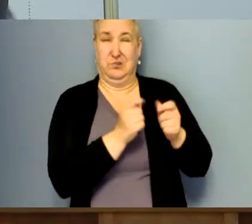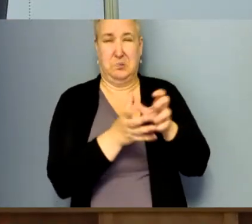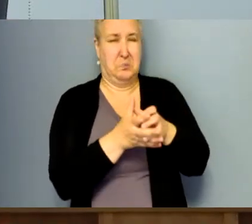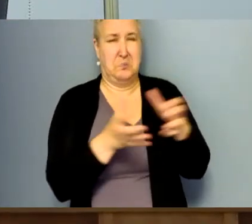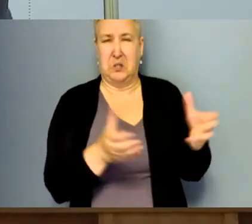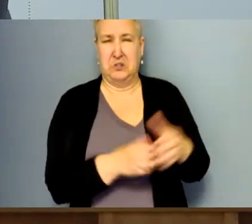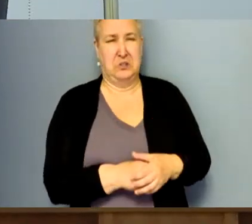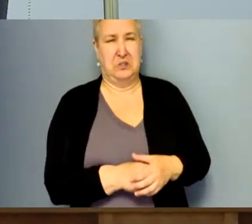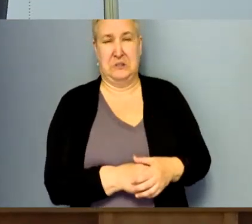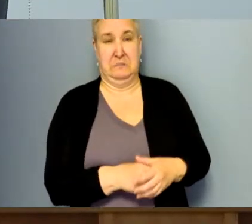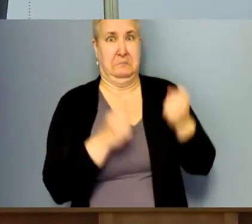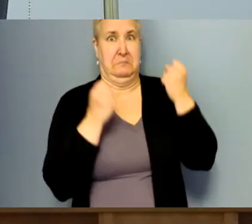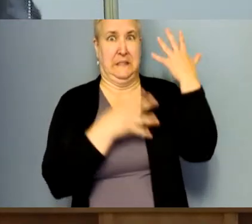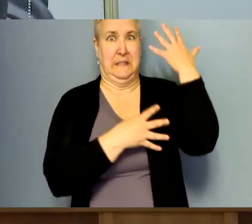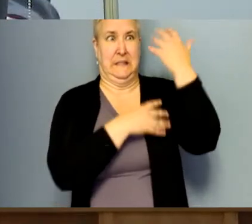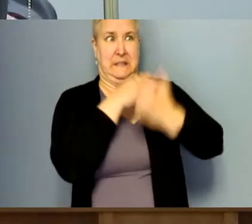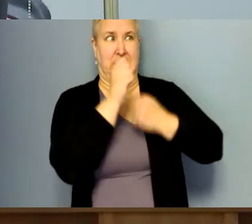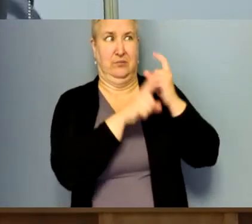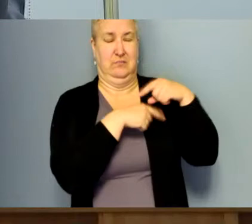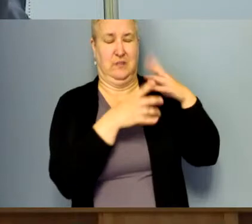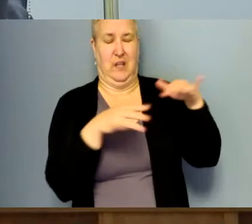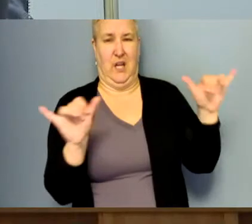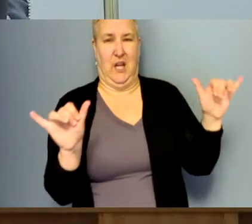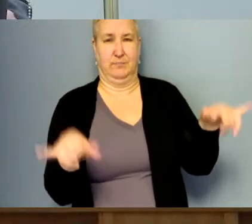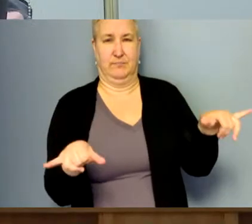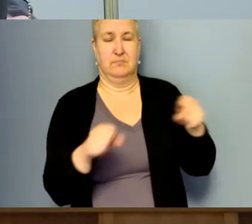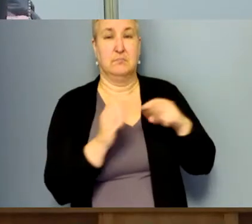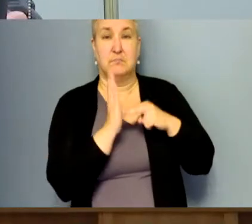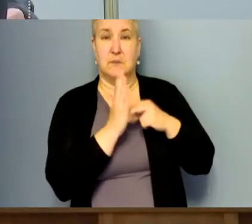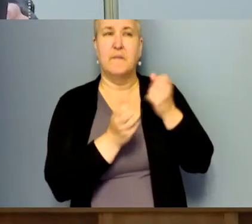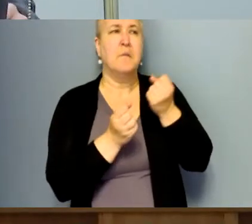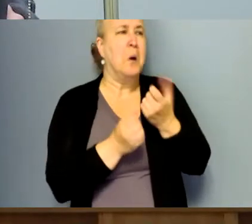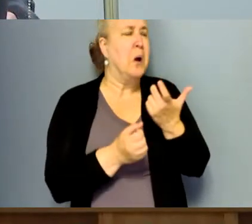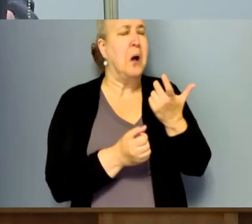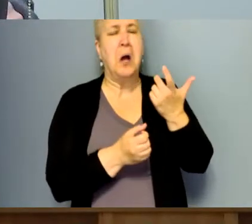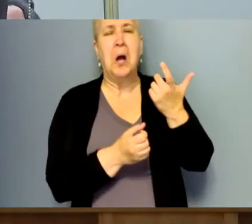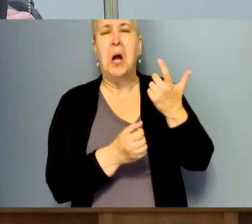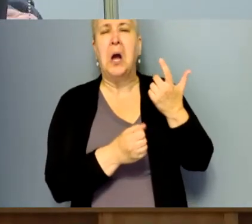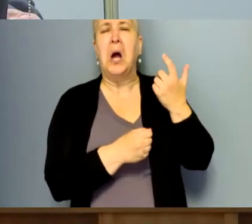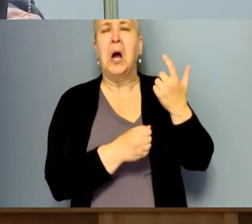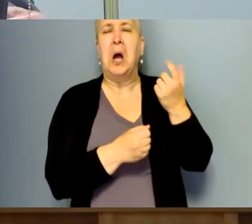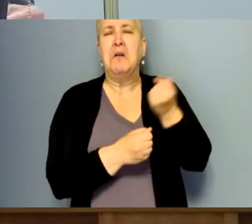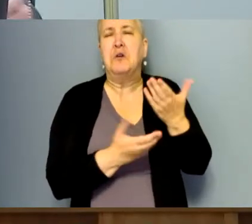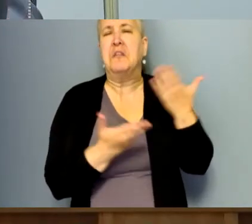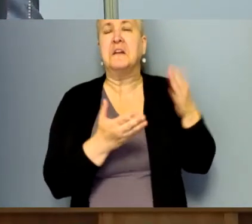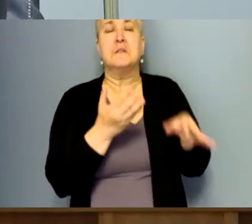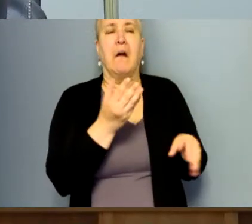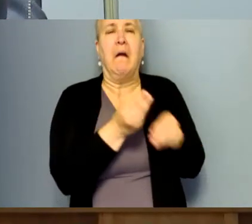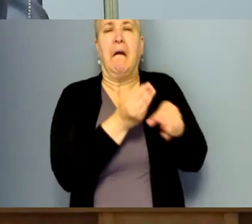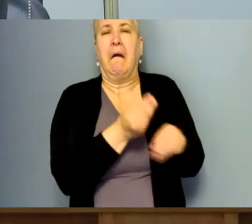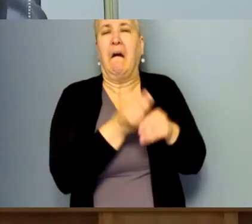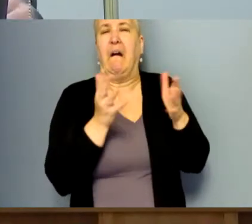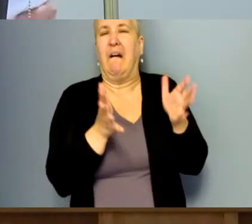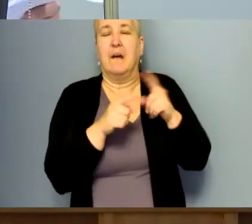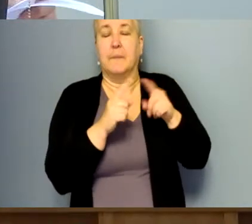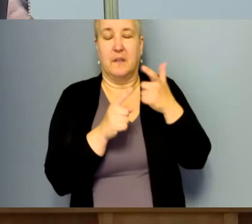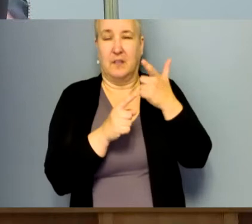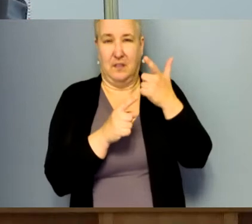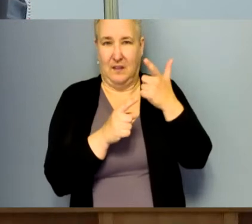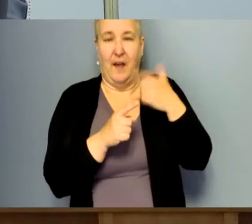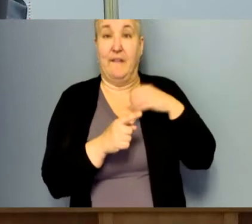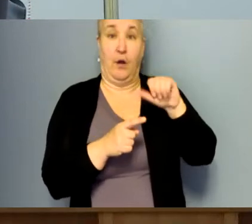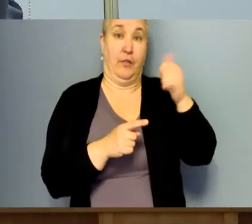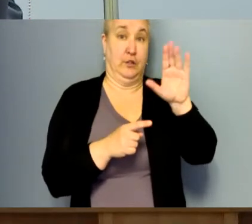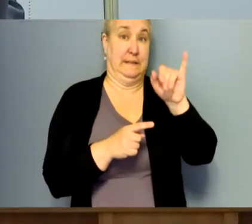in decades. So there may have been a few things that added over the course of the years, but essentially there is another civics list